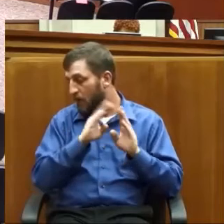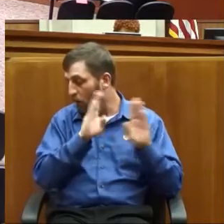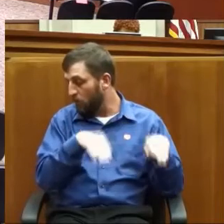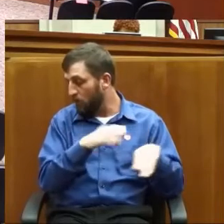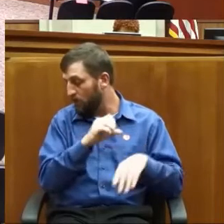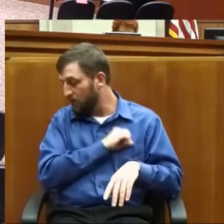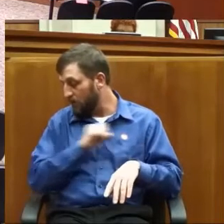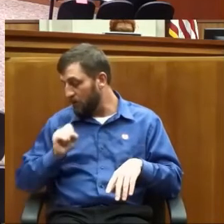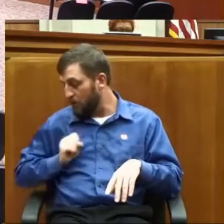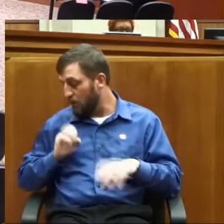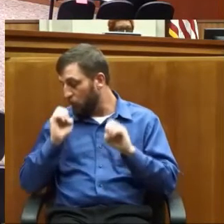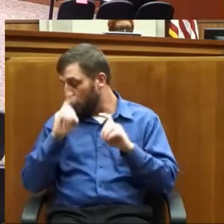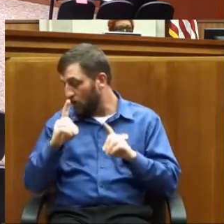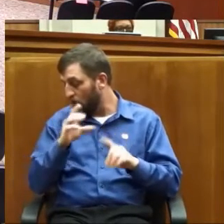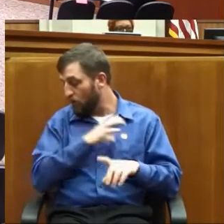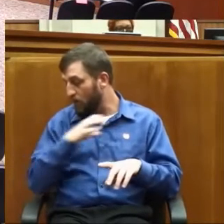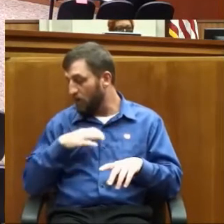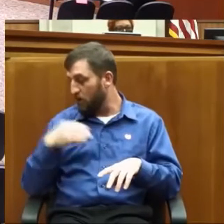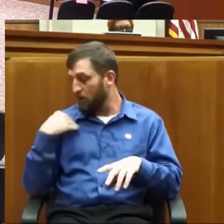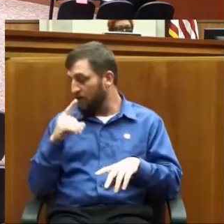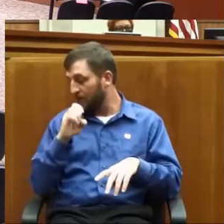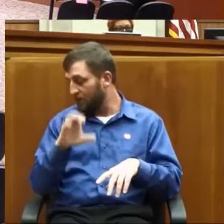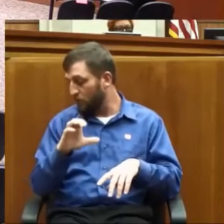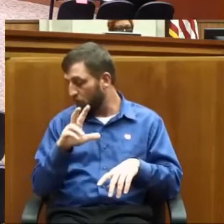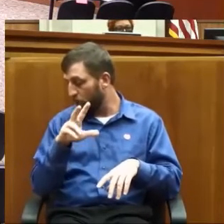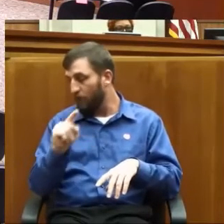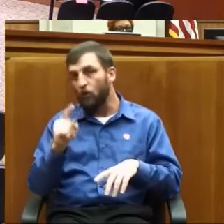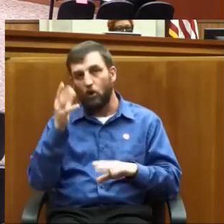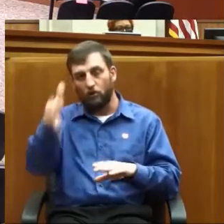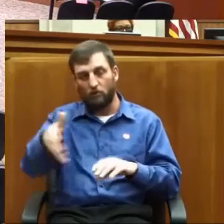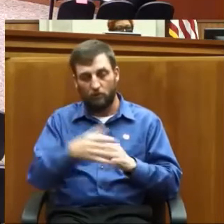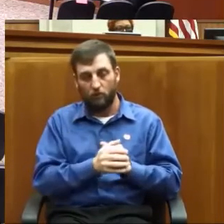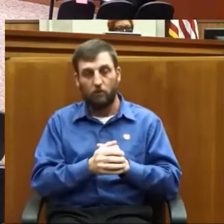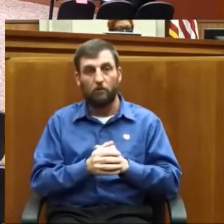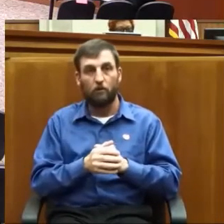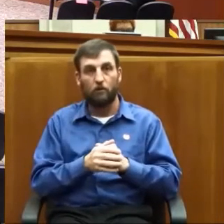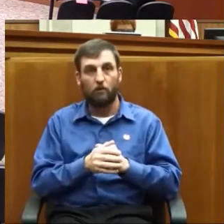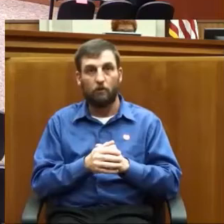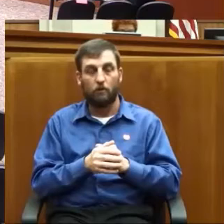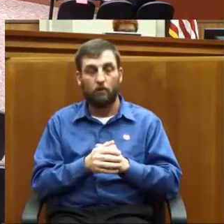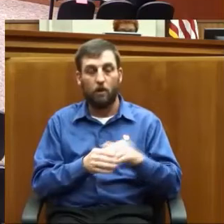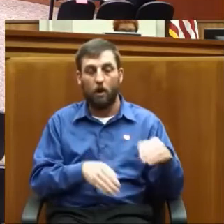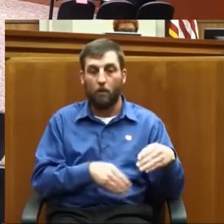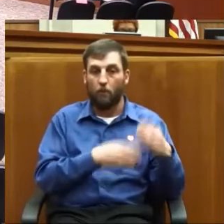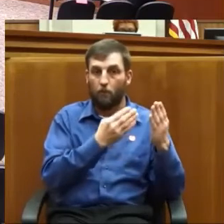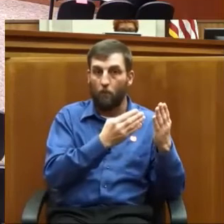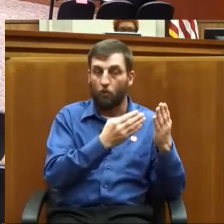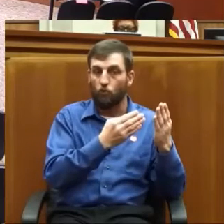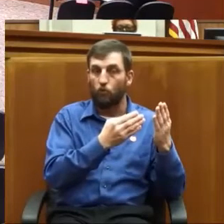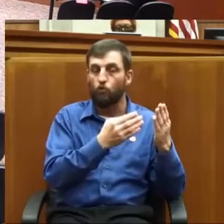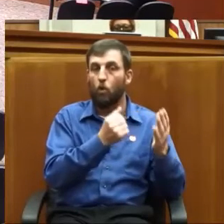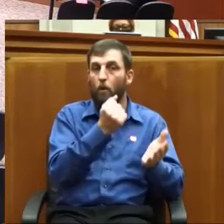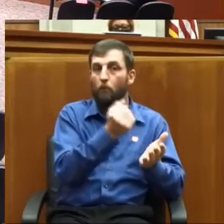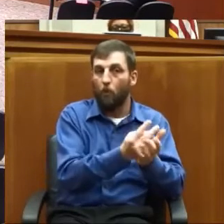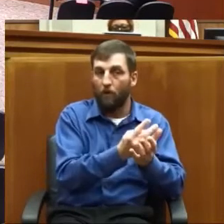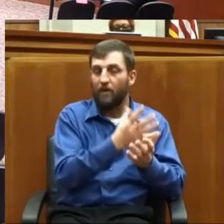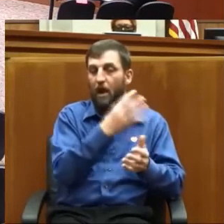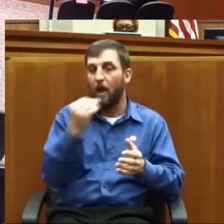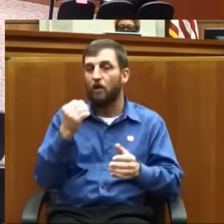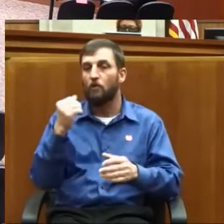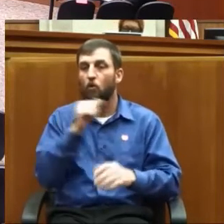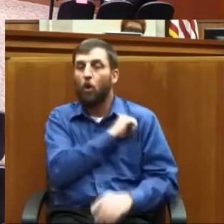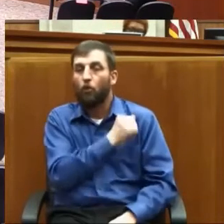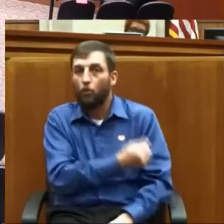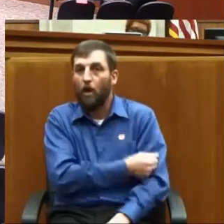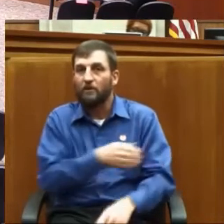Education Committees by December 31st, 2020. Like a motion to approve the report and authorize